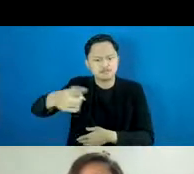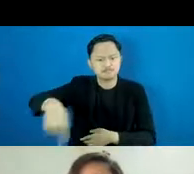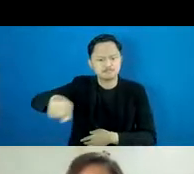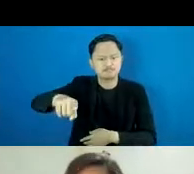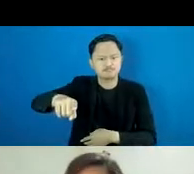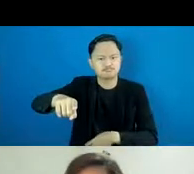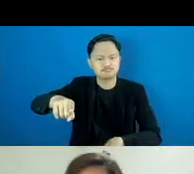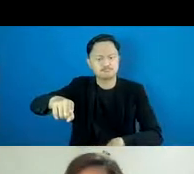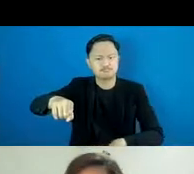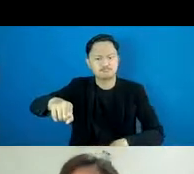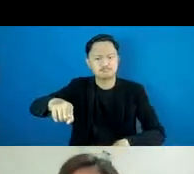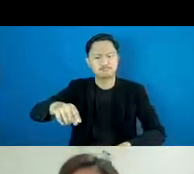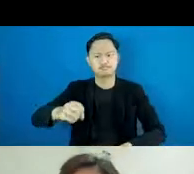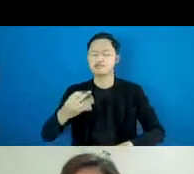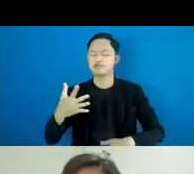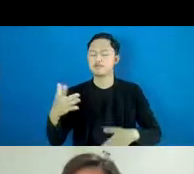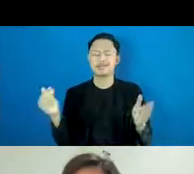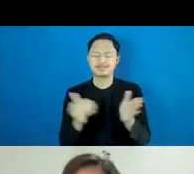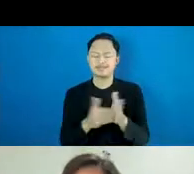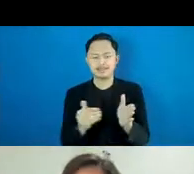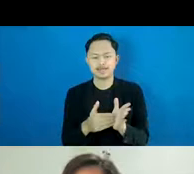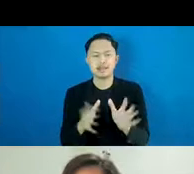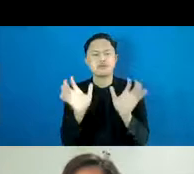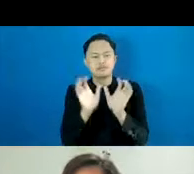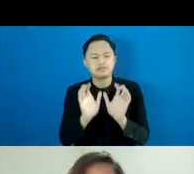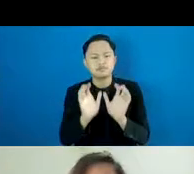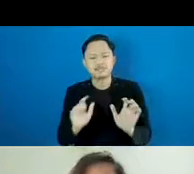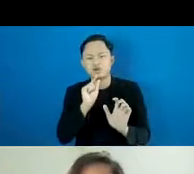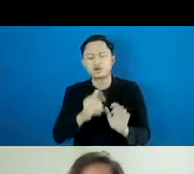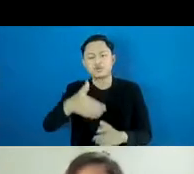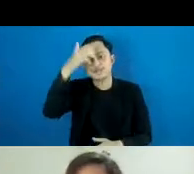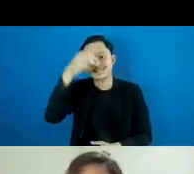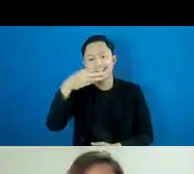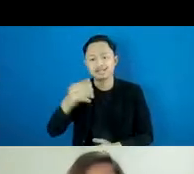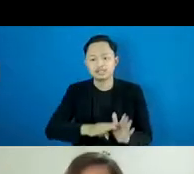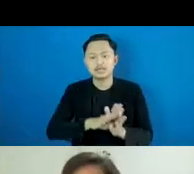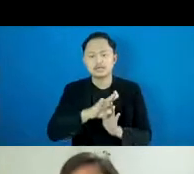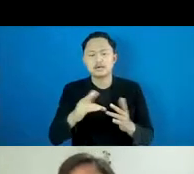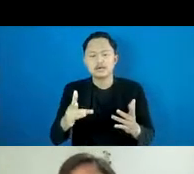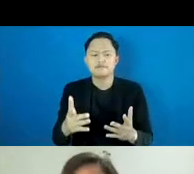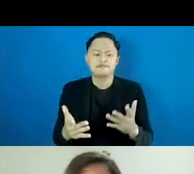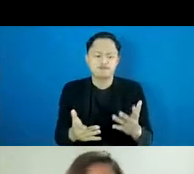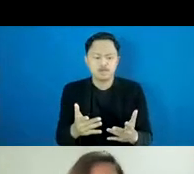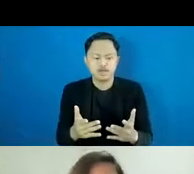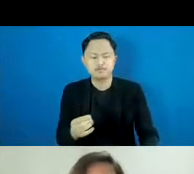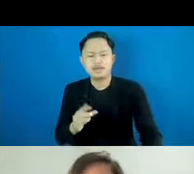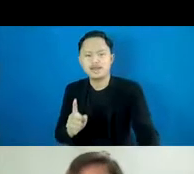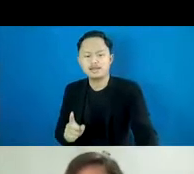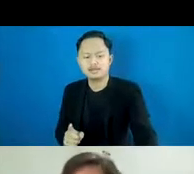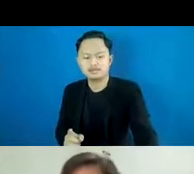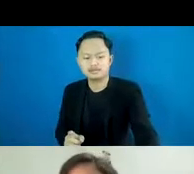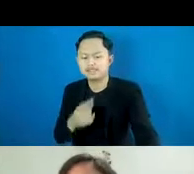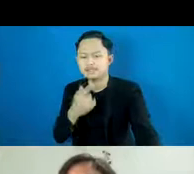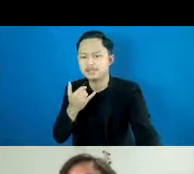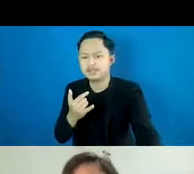one of the biggest challenges that we have for e-bus deployments, together with much other challenges such as